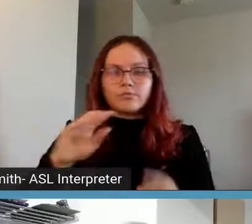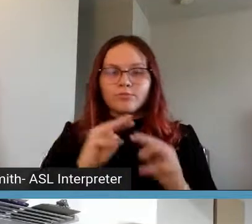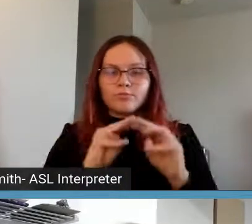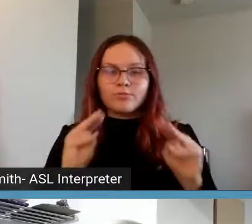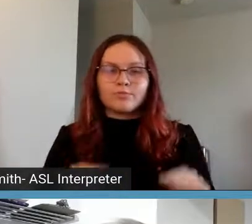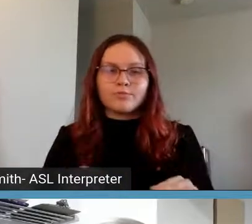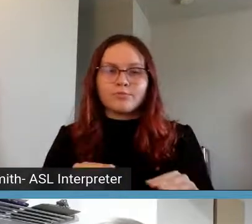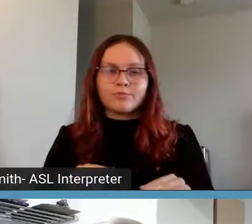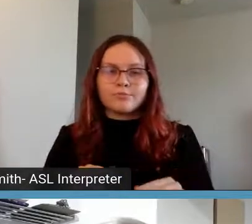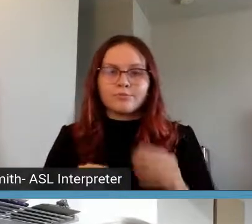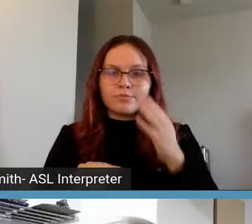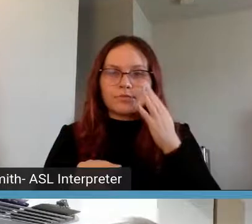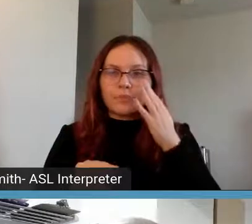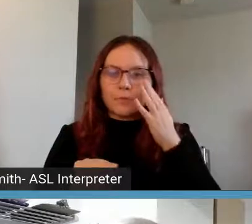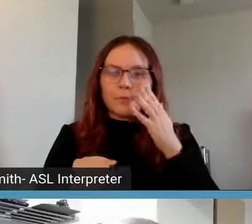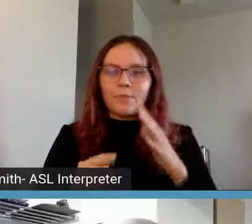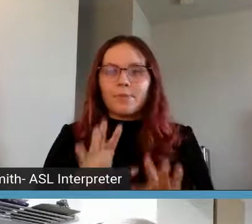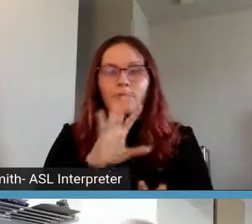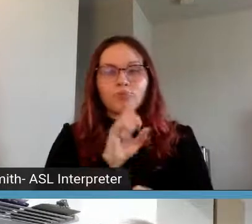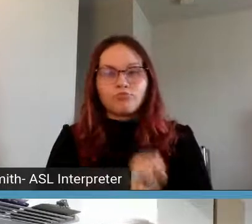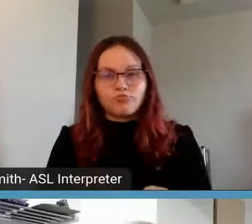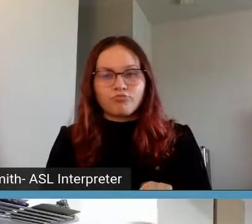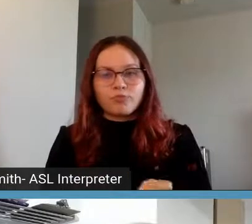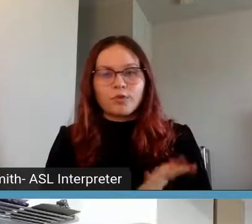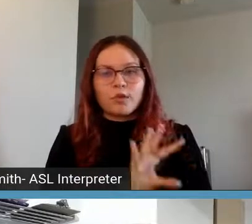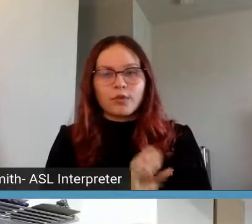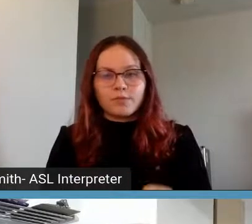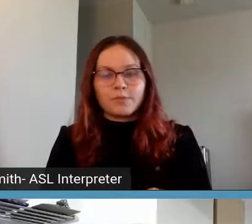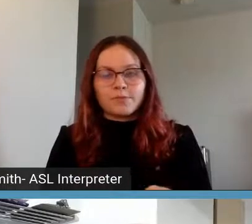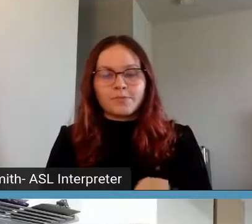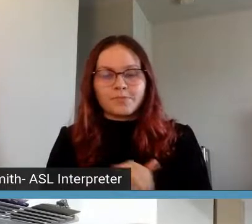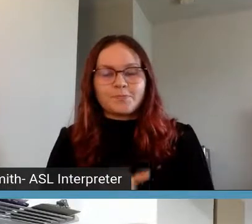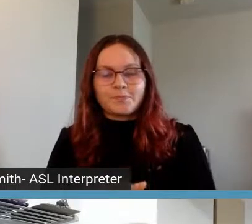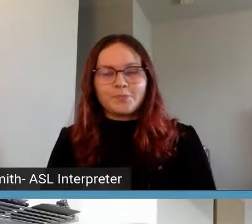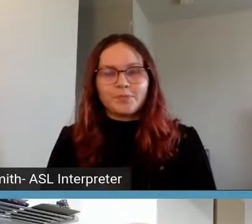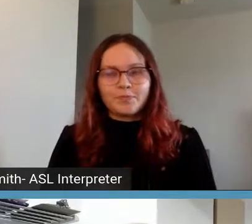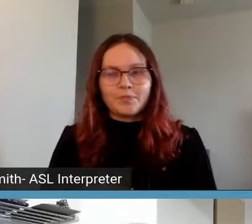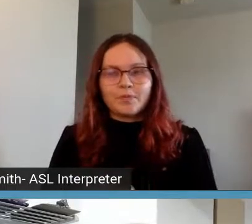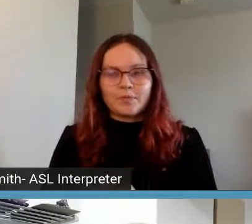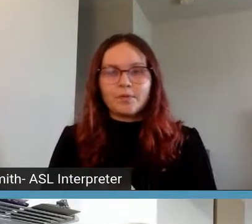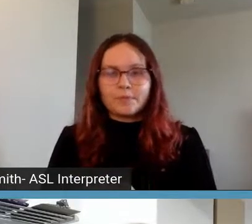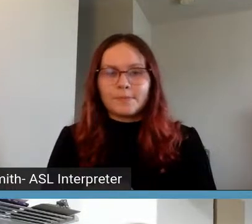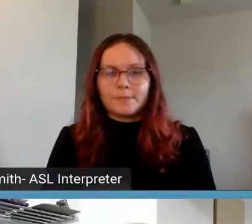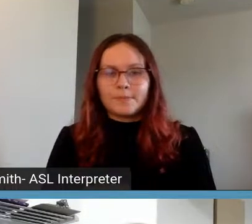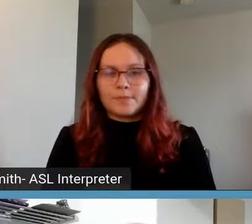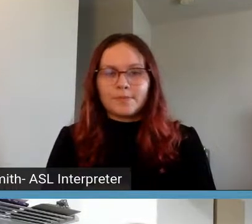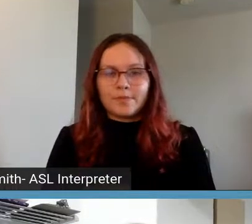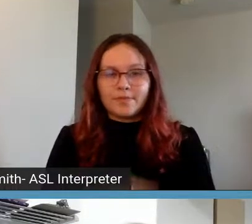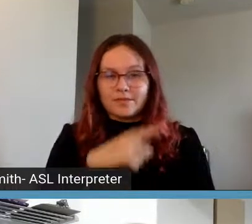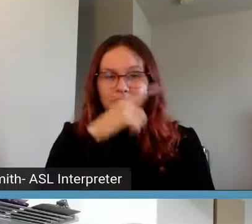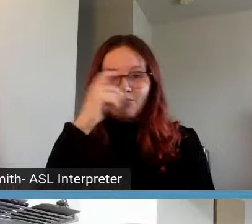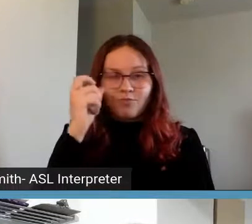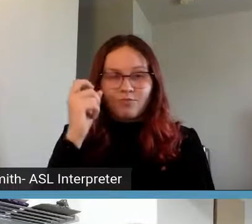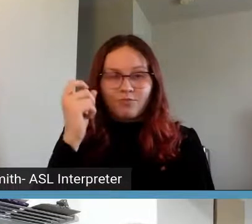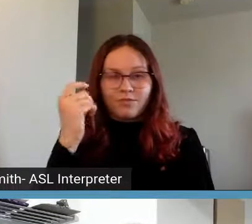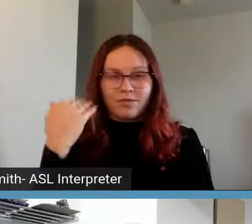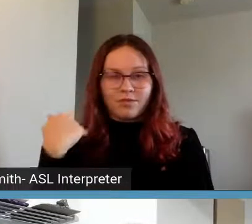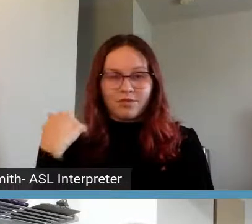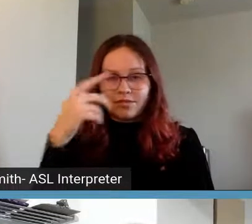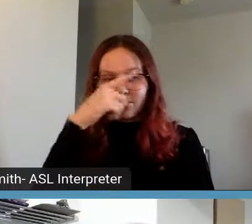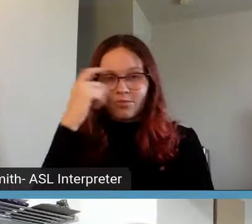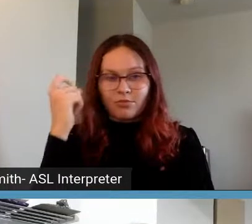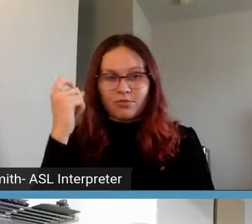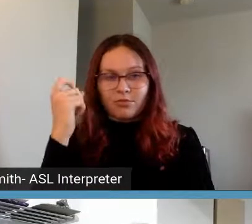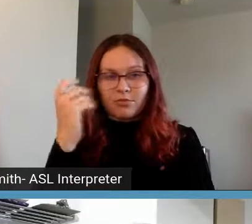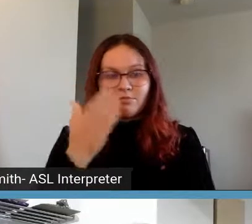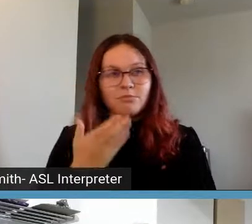to being in that mode of experimentation. And sort of at the height of the summer, we were doing between, I think, 3 to 5